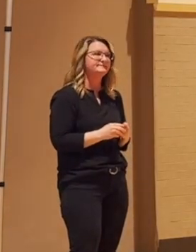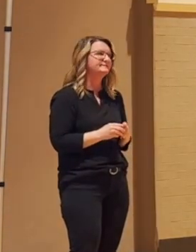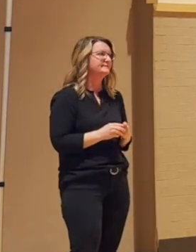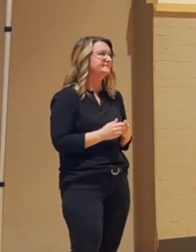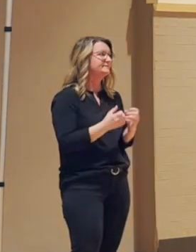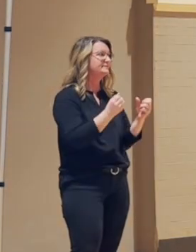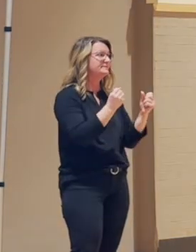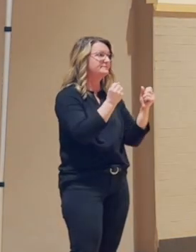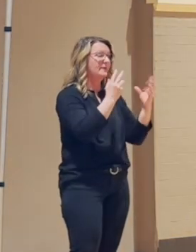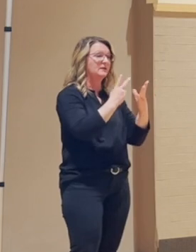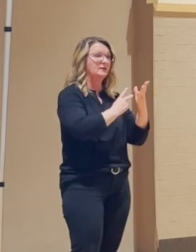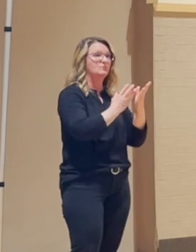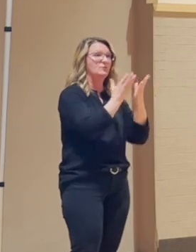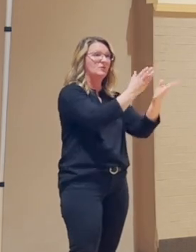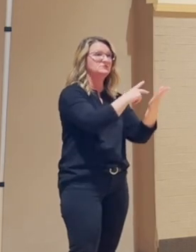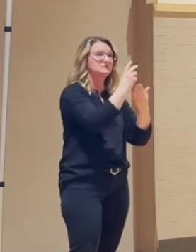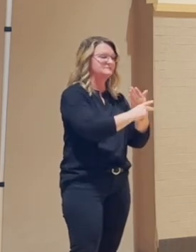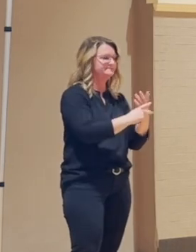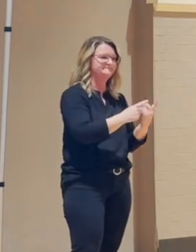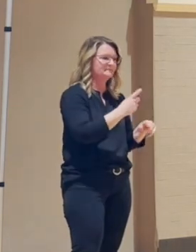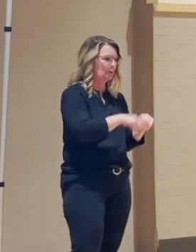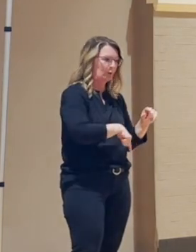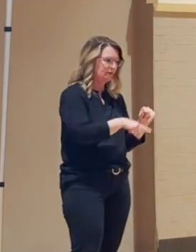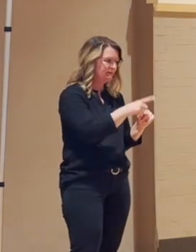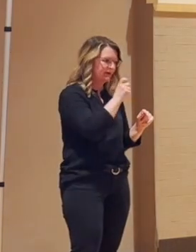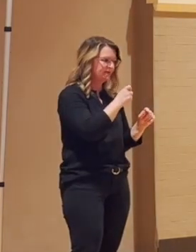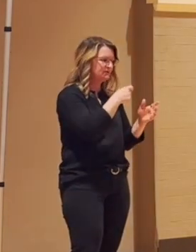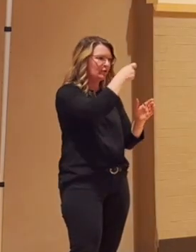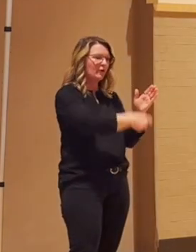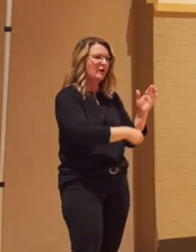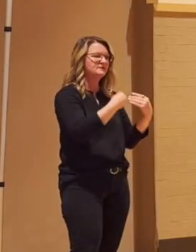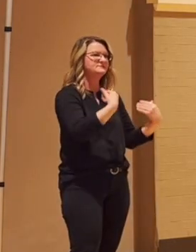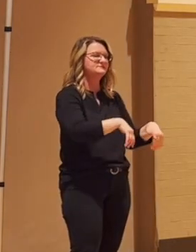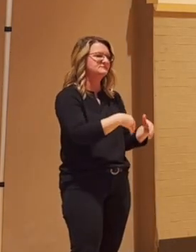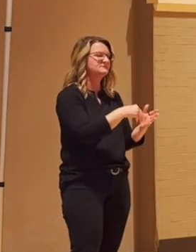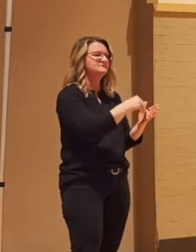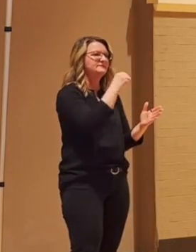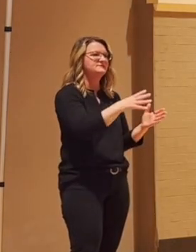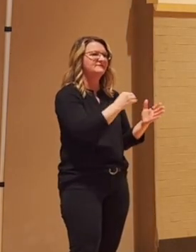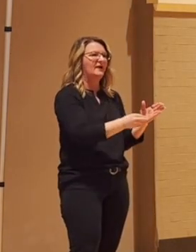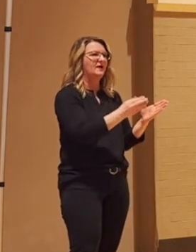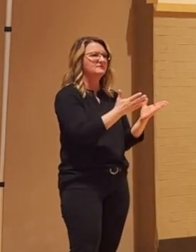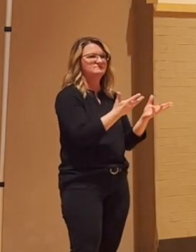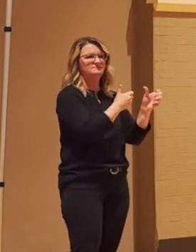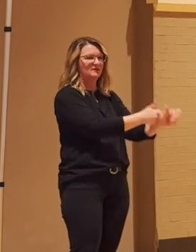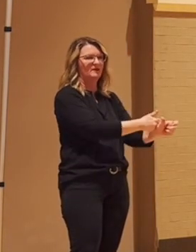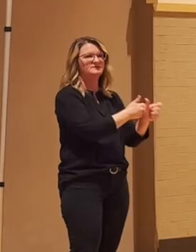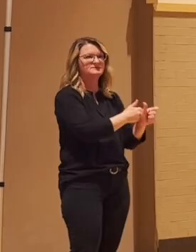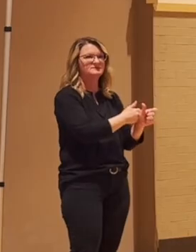many of the proposed projects were unfeasible due to compliance issues and costs, highlighting a lack of